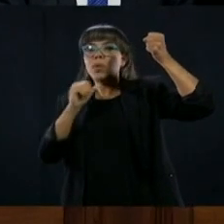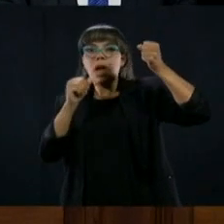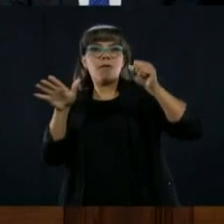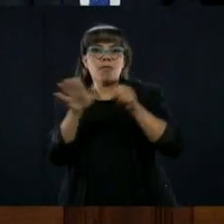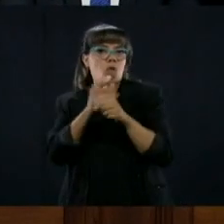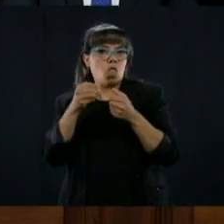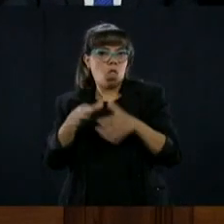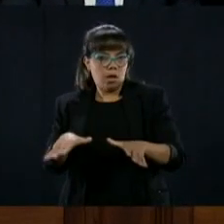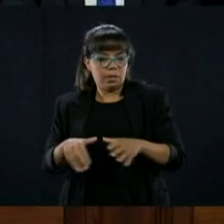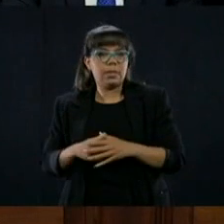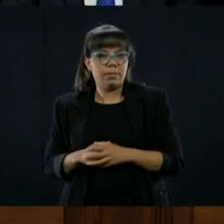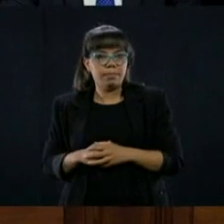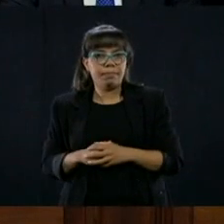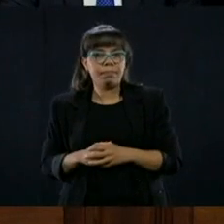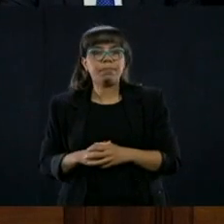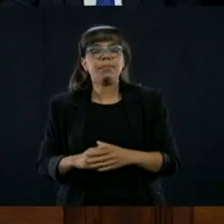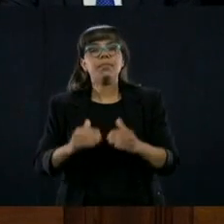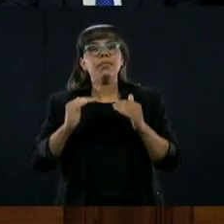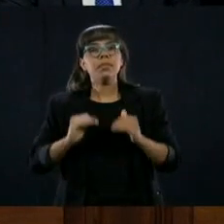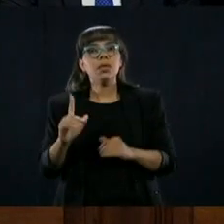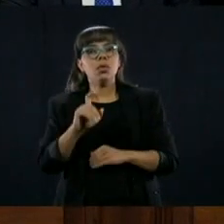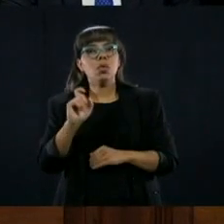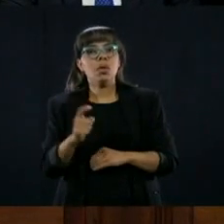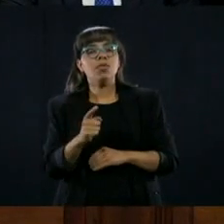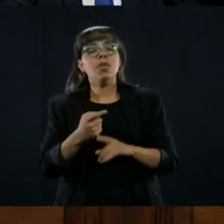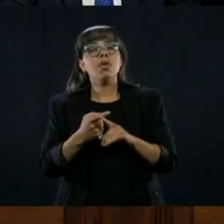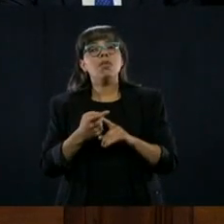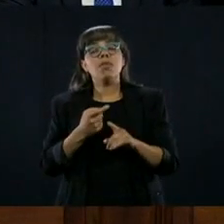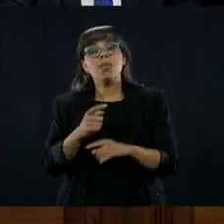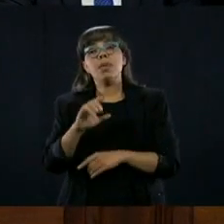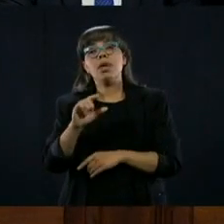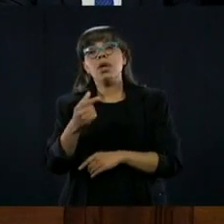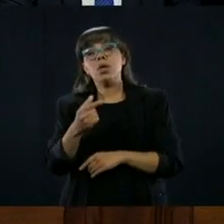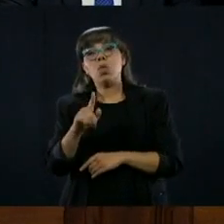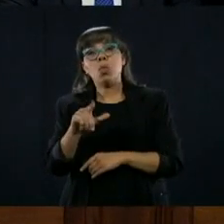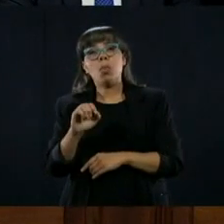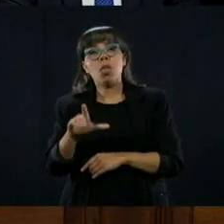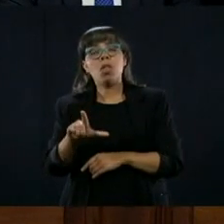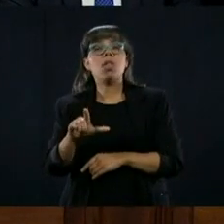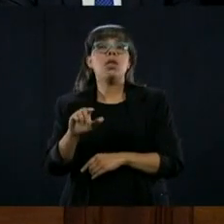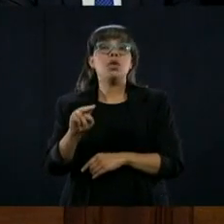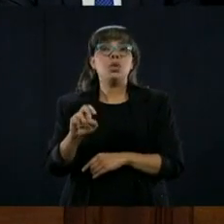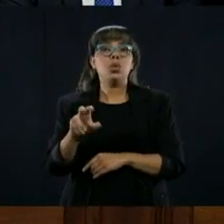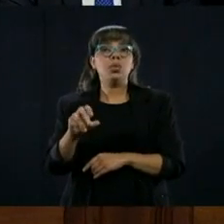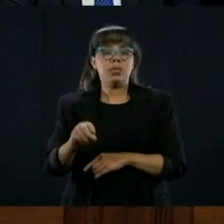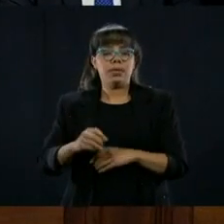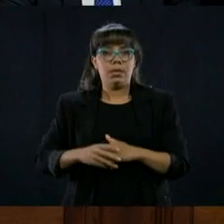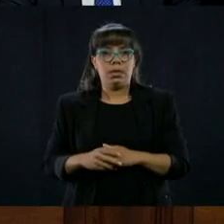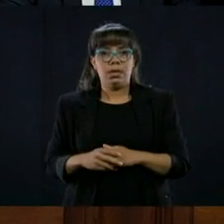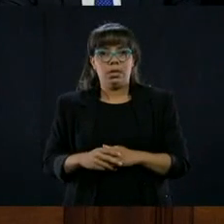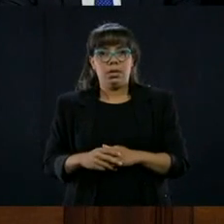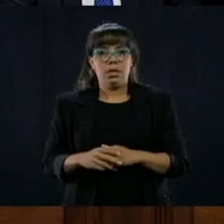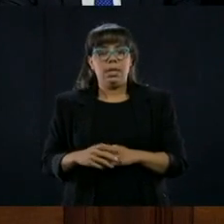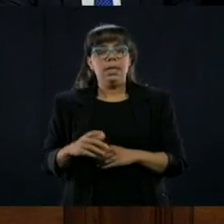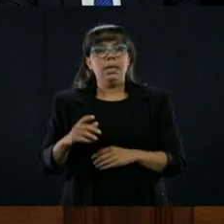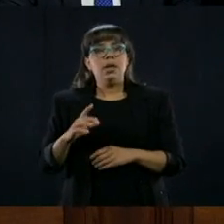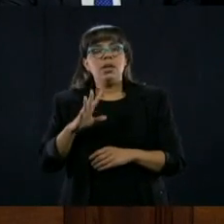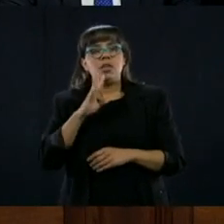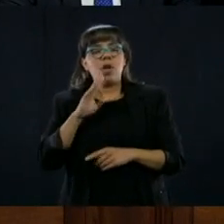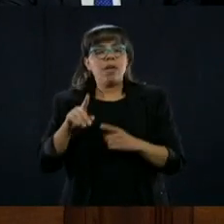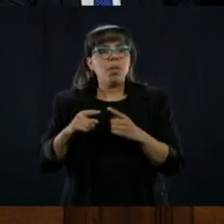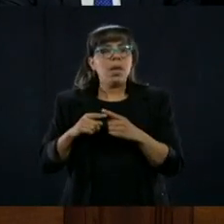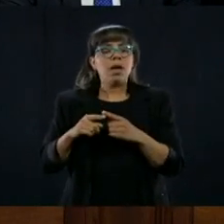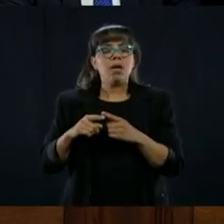News. It's for Mr. Legault. Opening up the regions and businesses has created confusion among people. Are